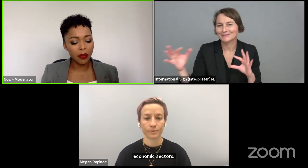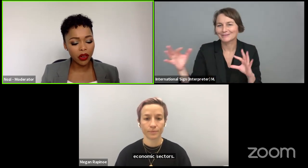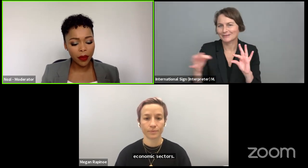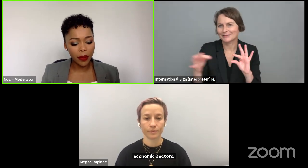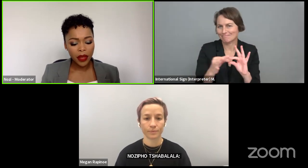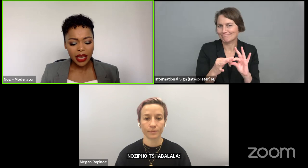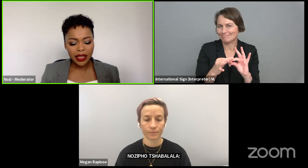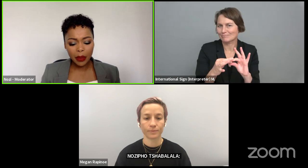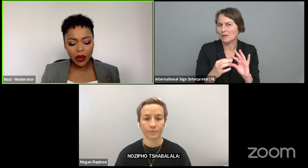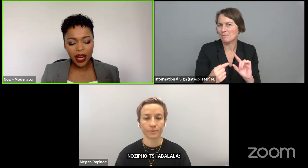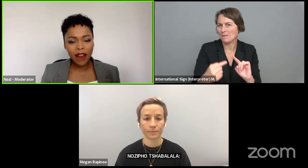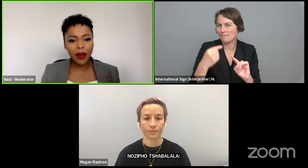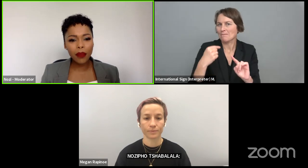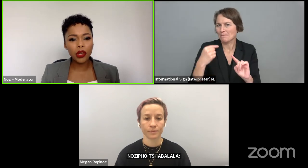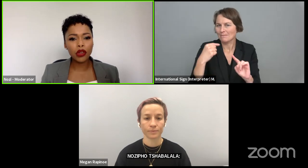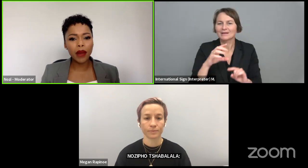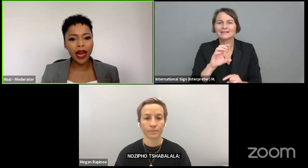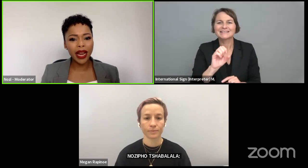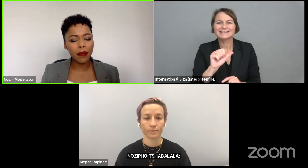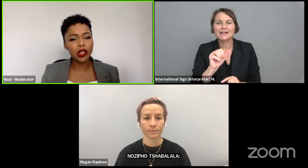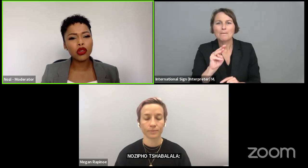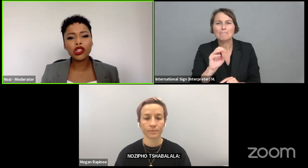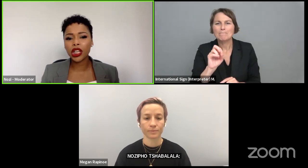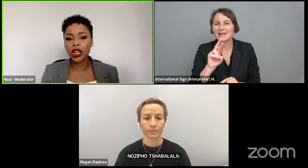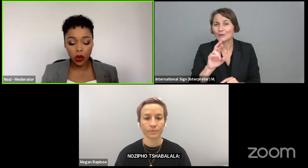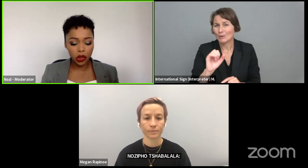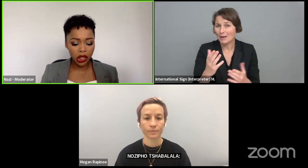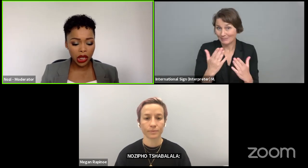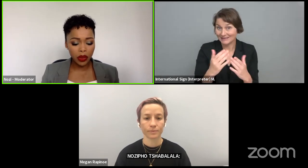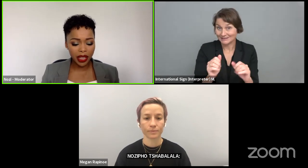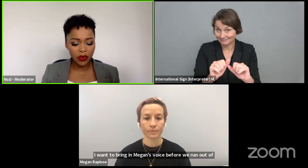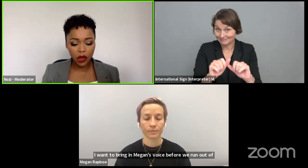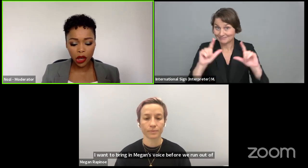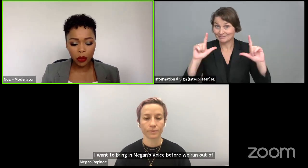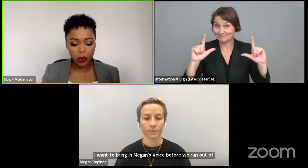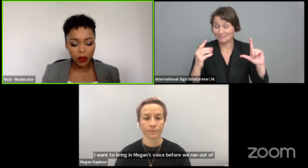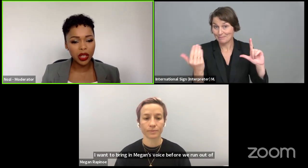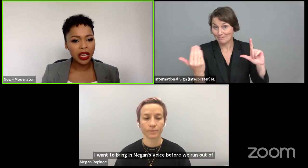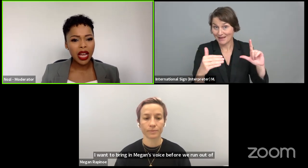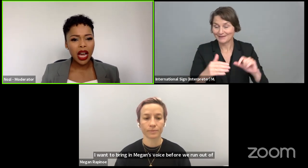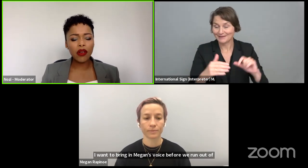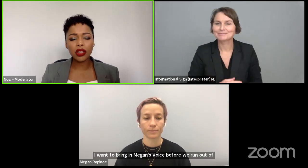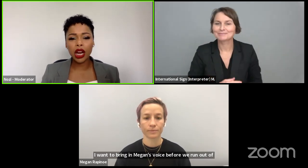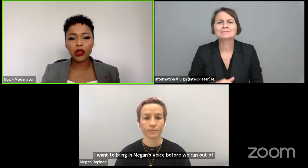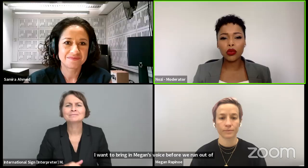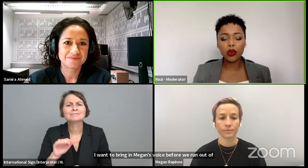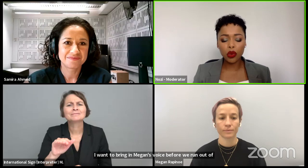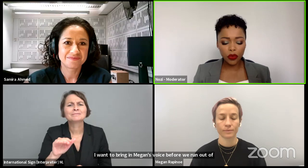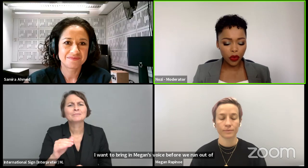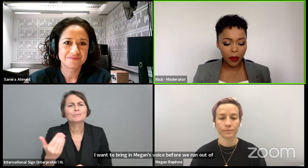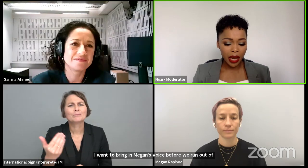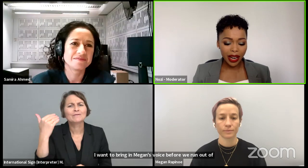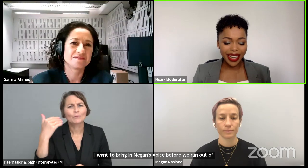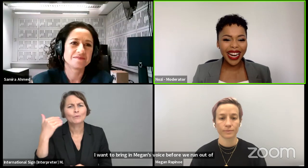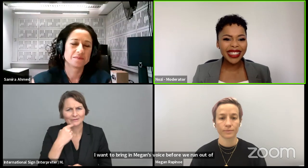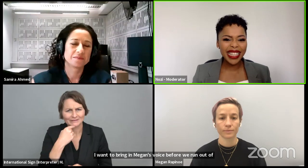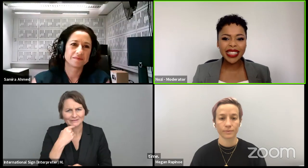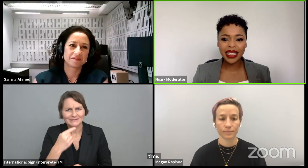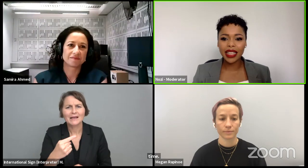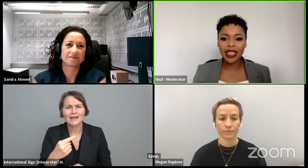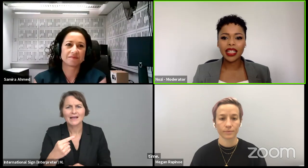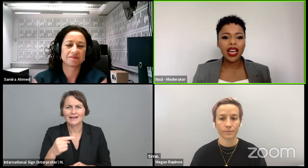to Samira. Samira, if I bring you back, I mean, you shared your journey with us very briefly around how you moved from